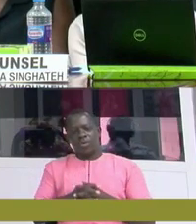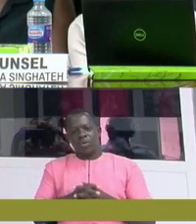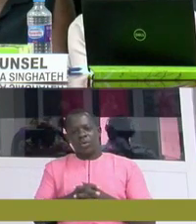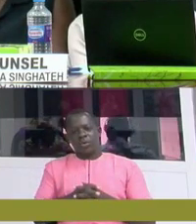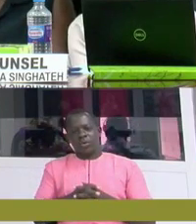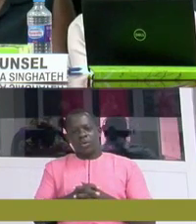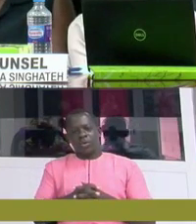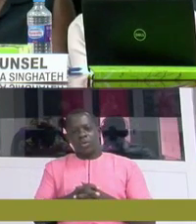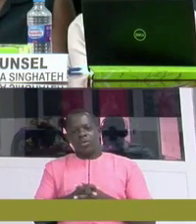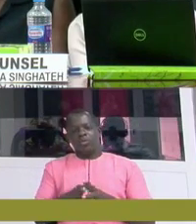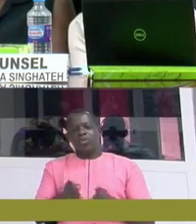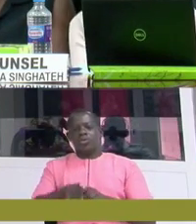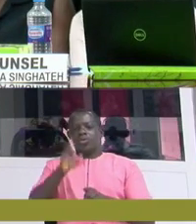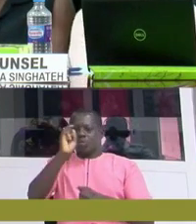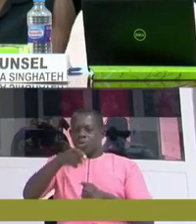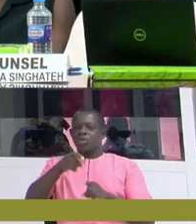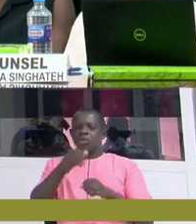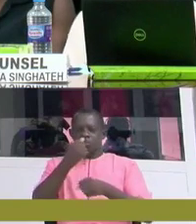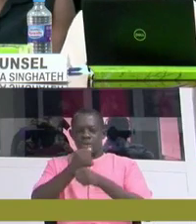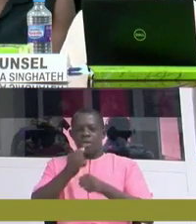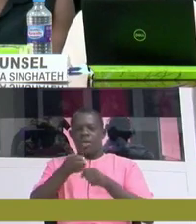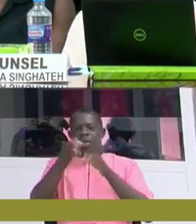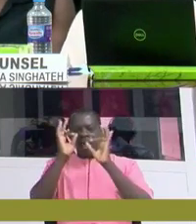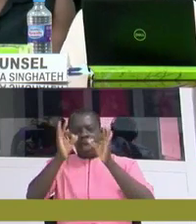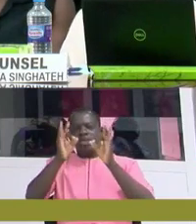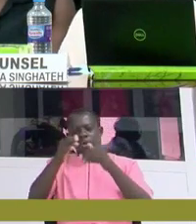at least make the narrative more